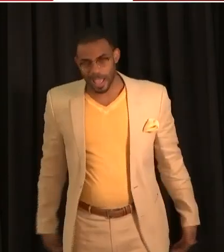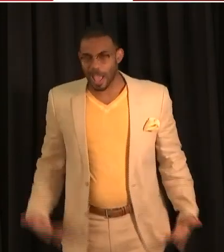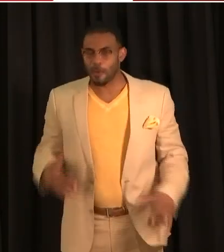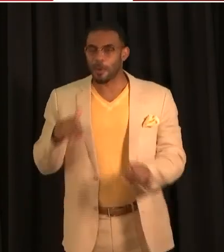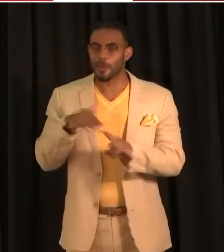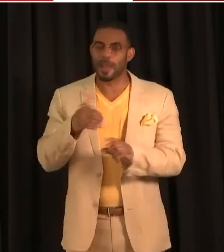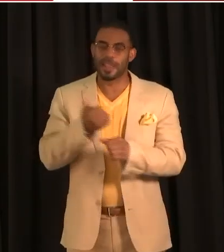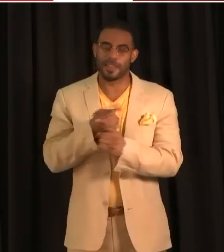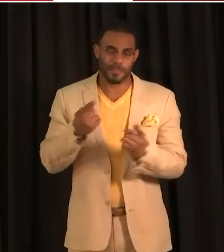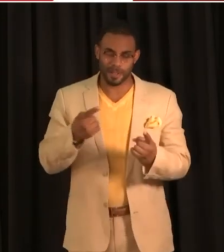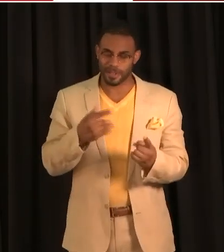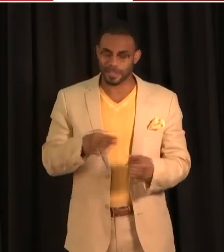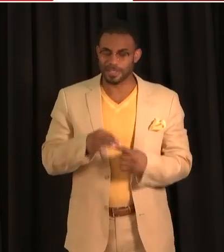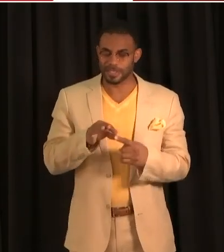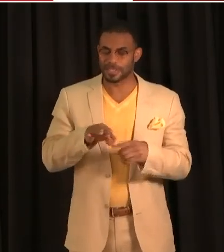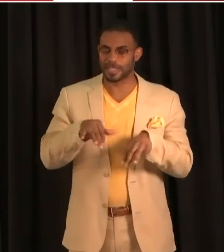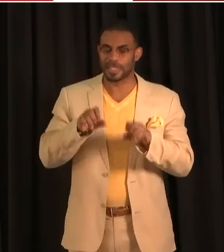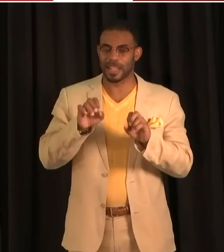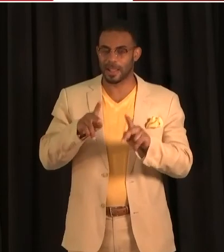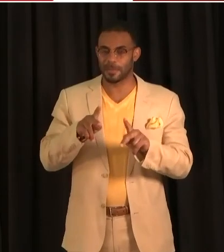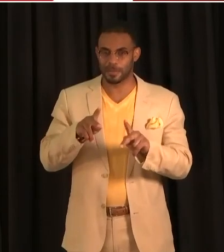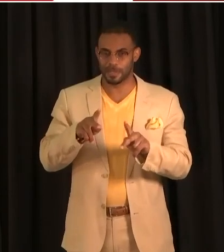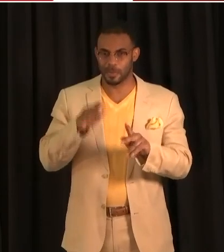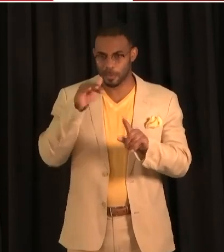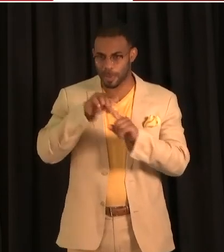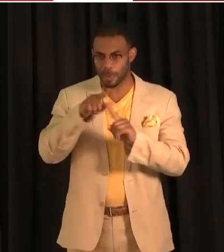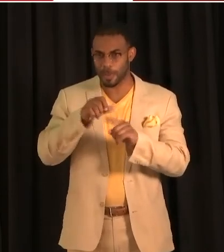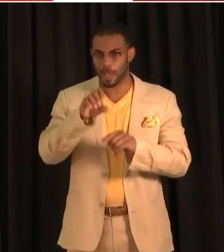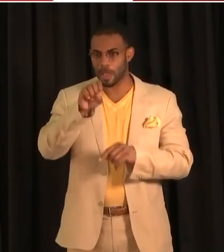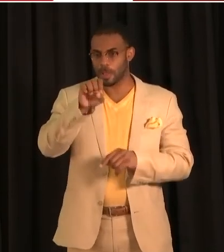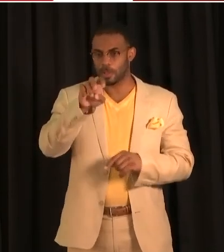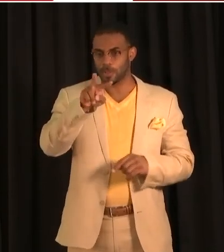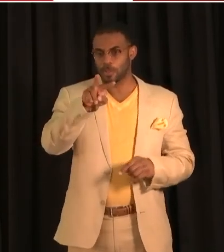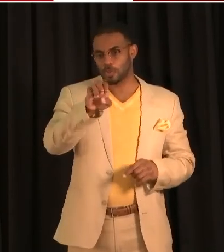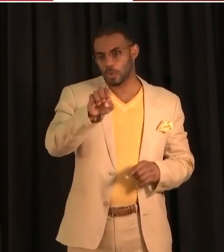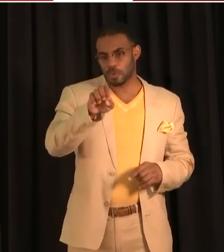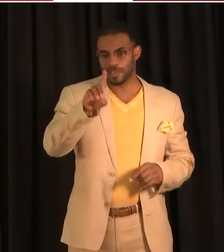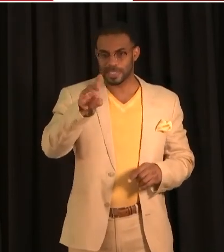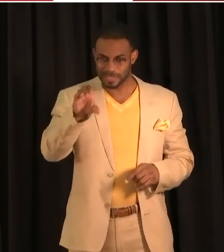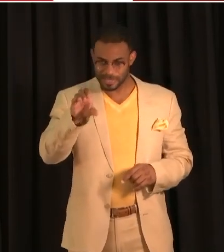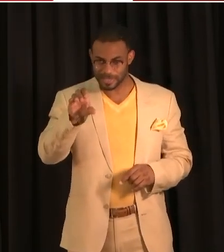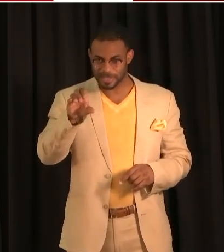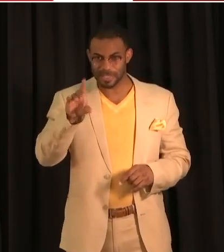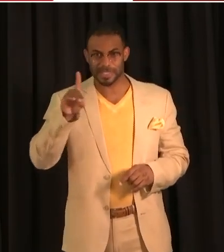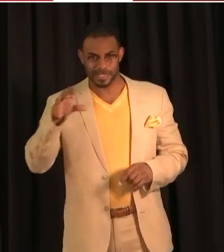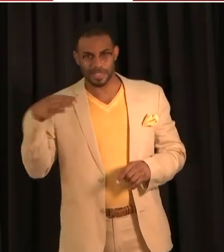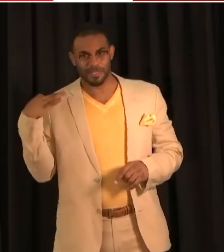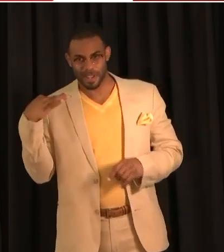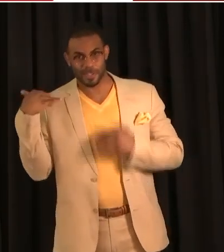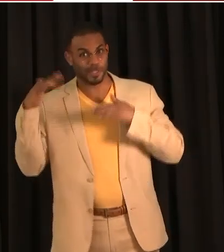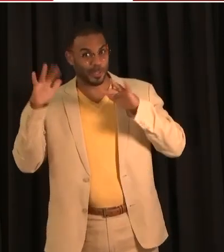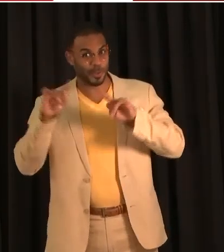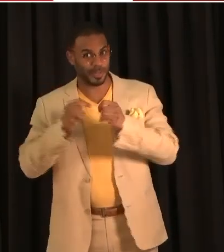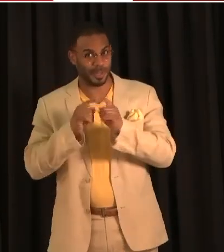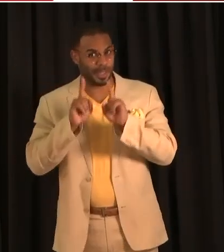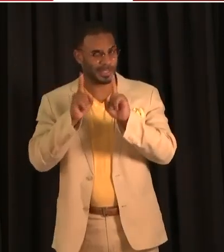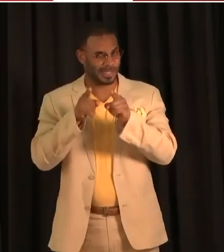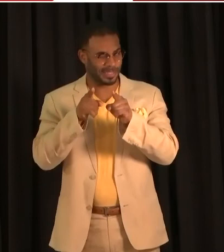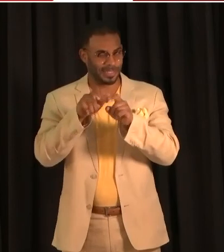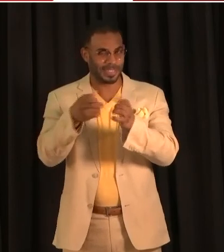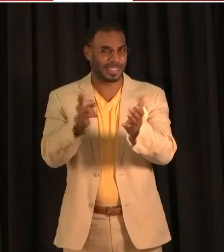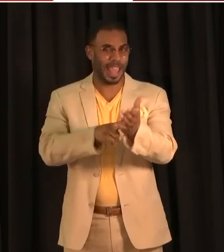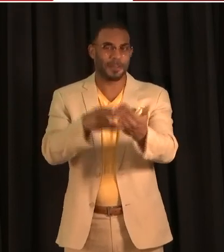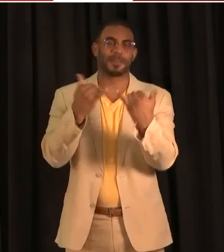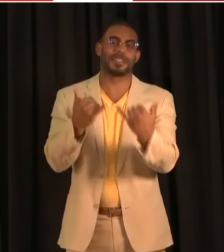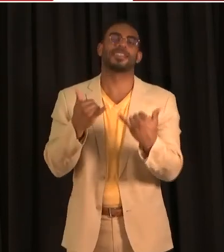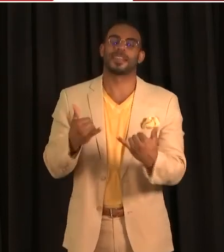question. I do want to remind everyone, I'm going to take this opportunity to remind everyone about Serve DC's DC Volunteer Snow Team, which